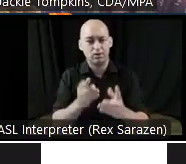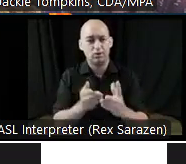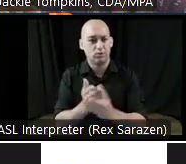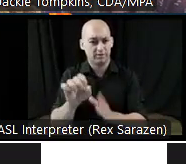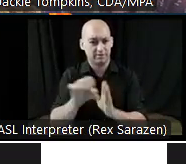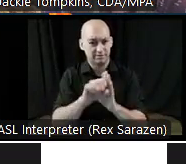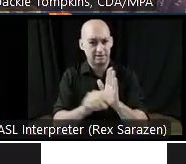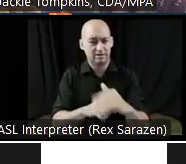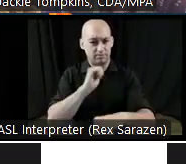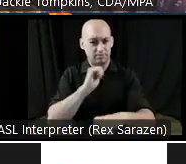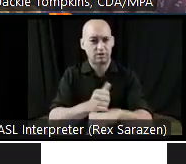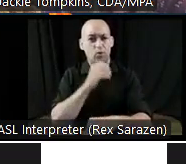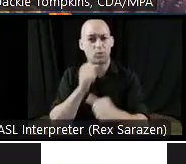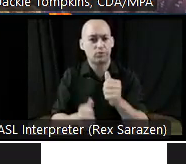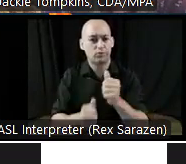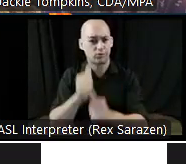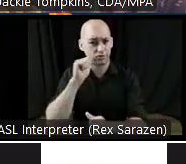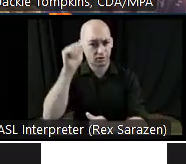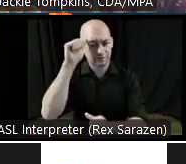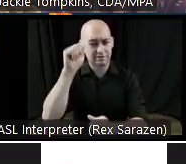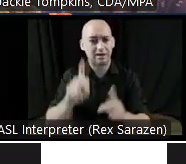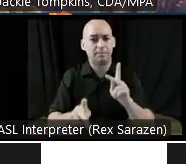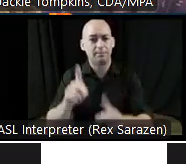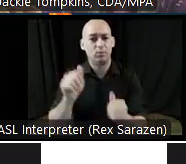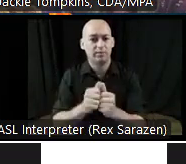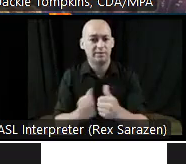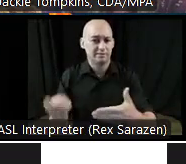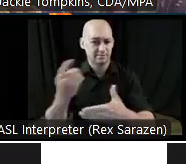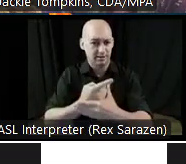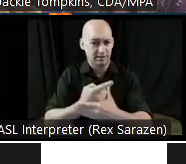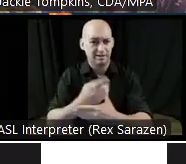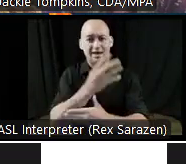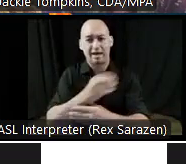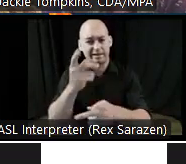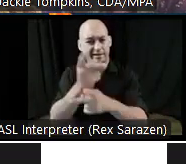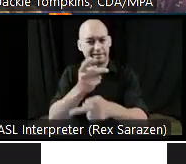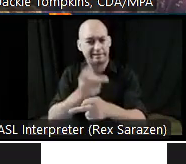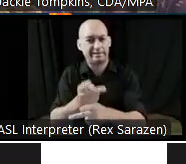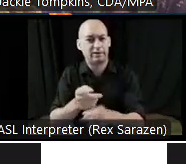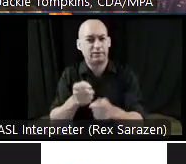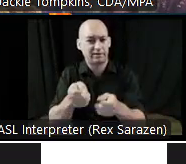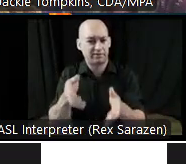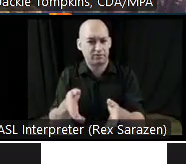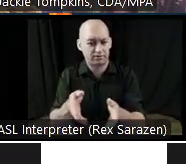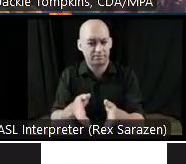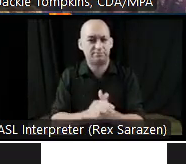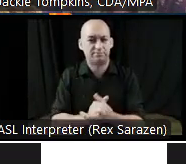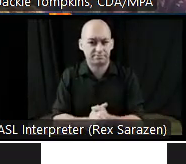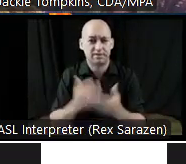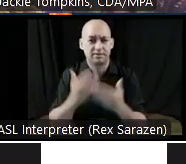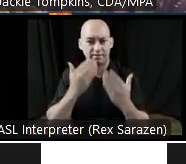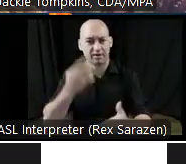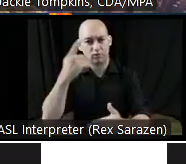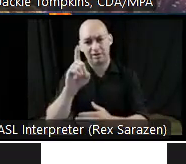representing older adults, people with disabilities, as well as caregivers. So just want to give a welcome and thank you to our DACLAC